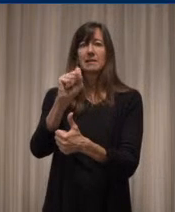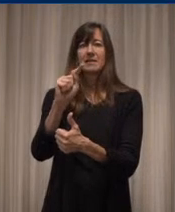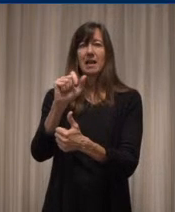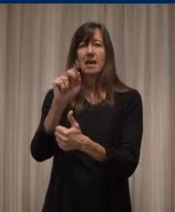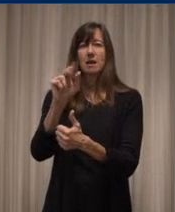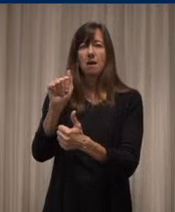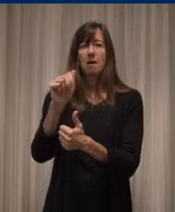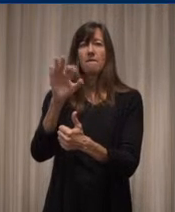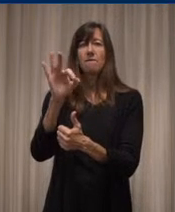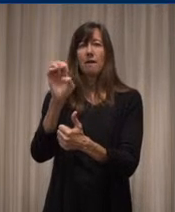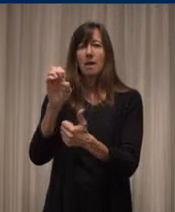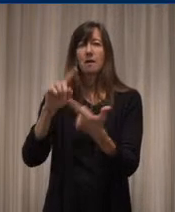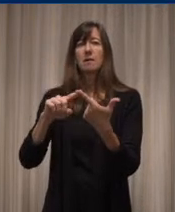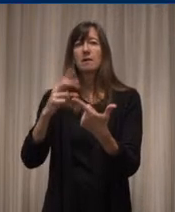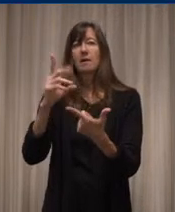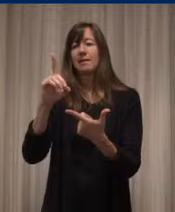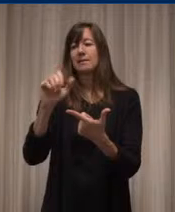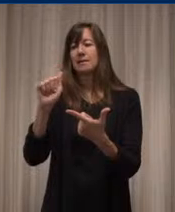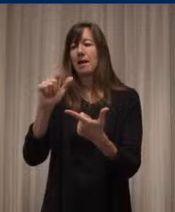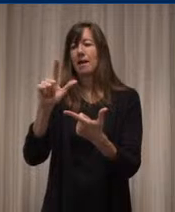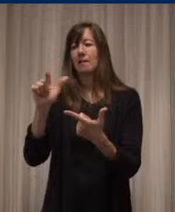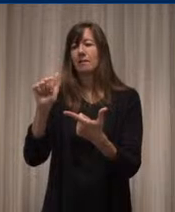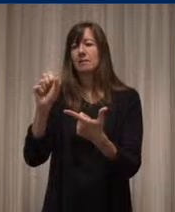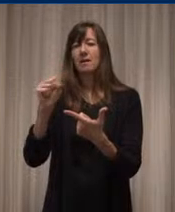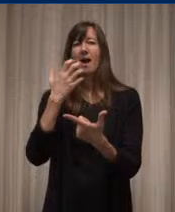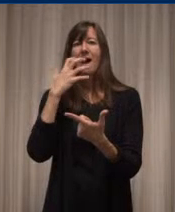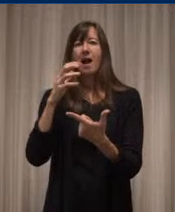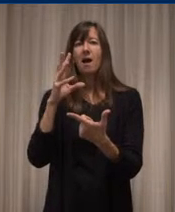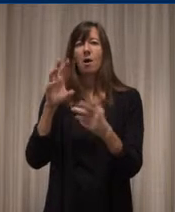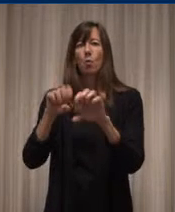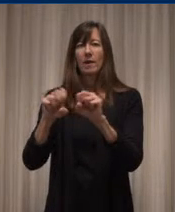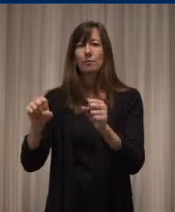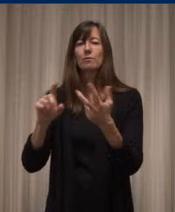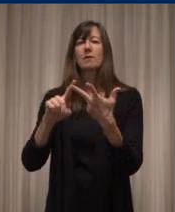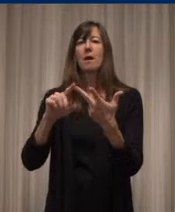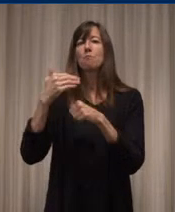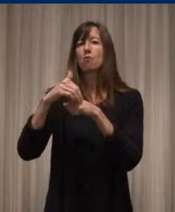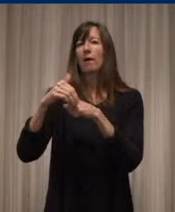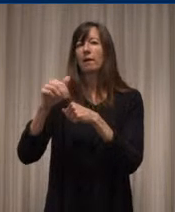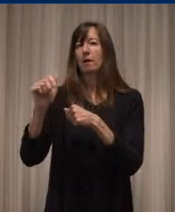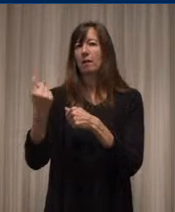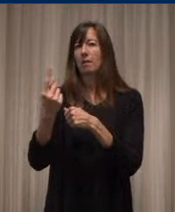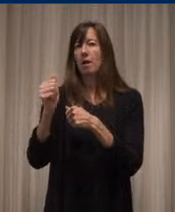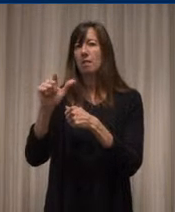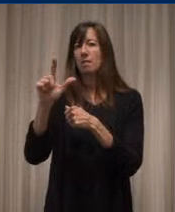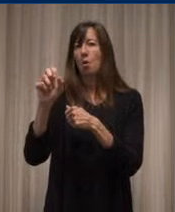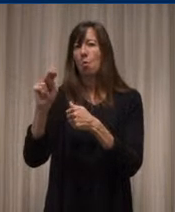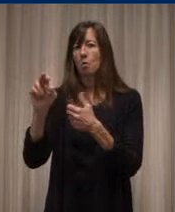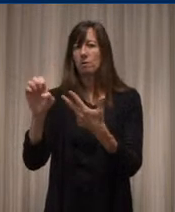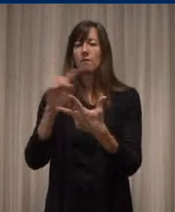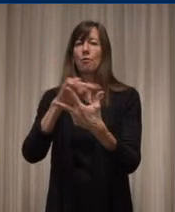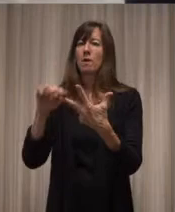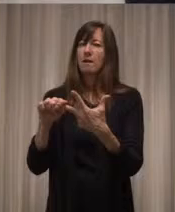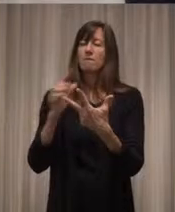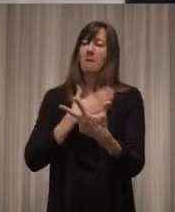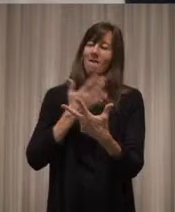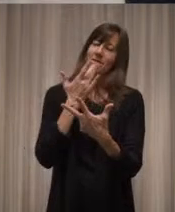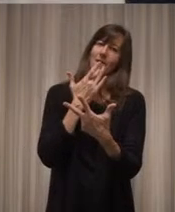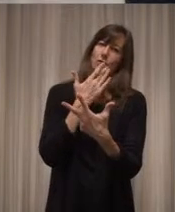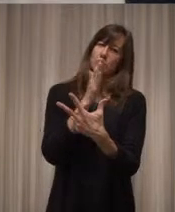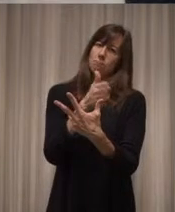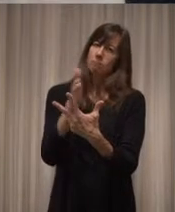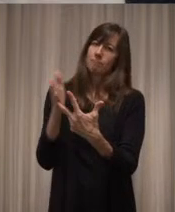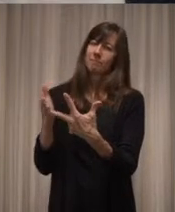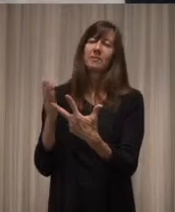Hot Wieners, and Bread Alone. 3 of my all-time favorites have all stepped up and graciously agreed to prepare